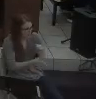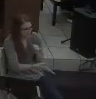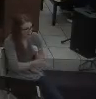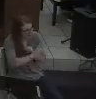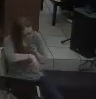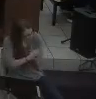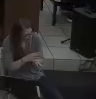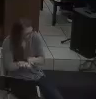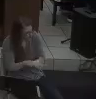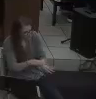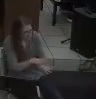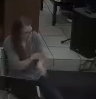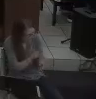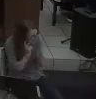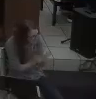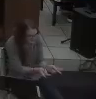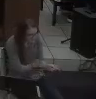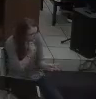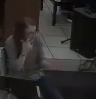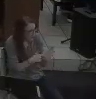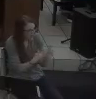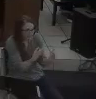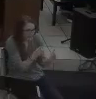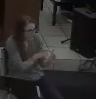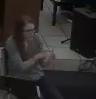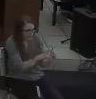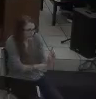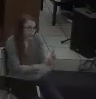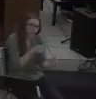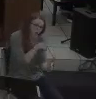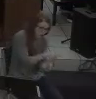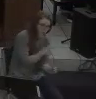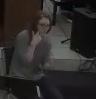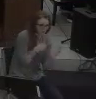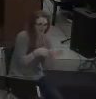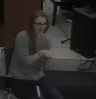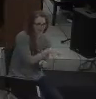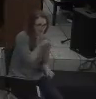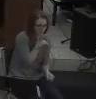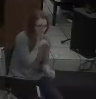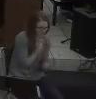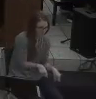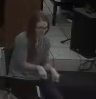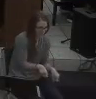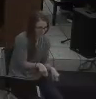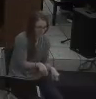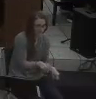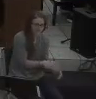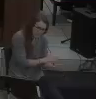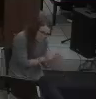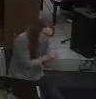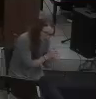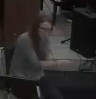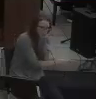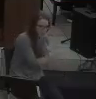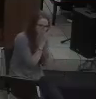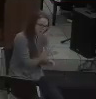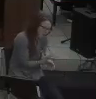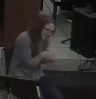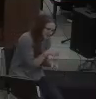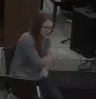world neither sees her nor recognizes her. But you can recognize the Spirit, because she remains with you and will be within